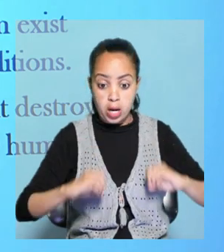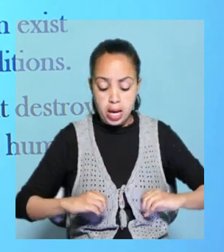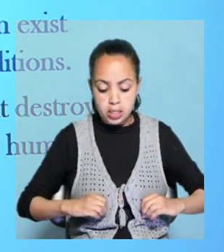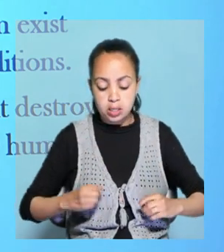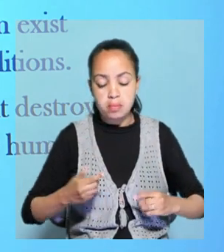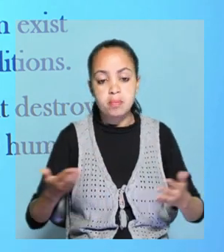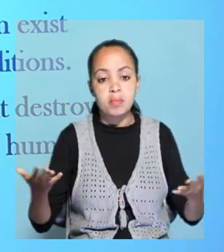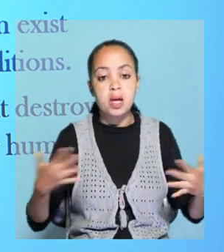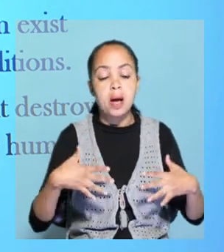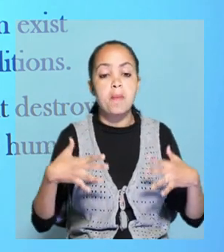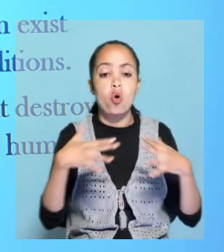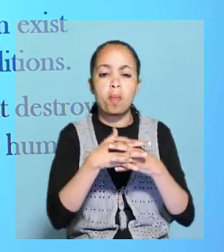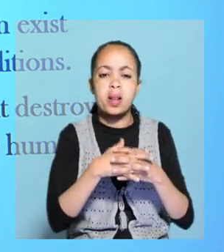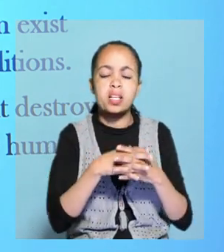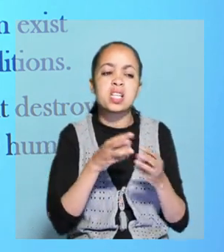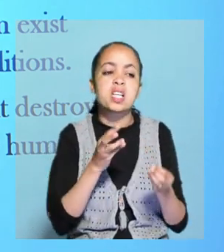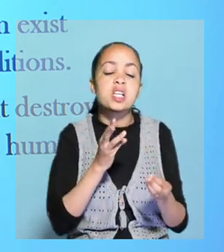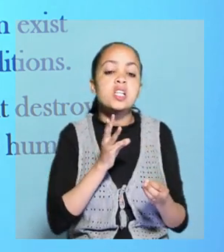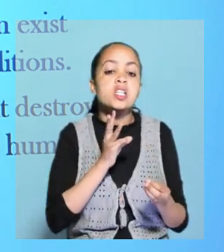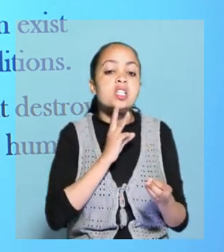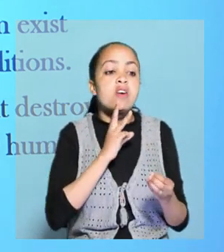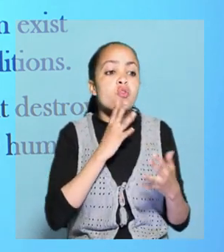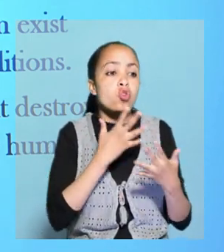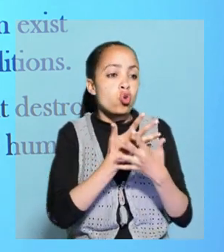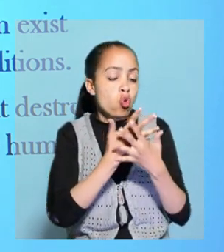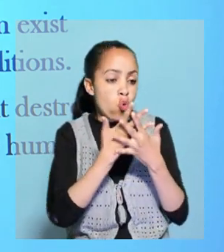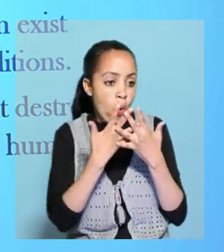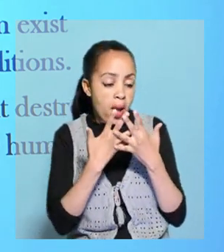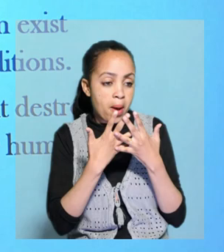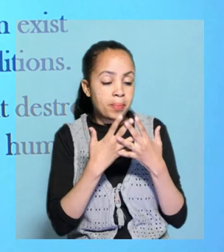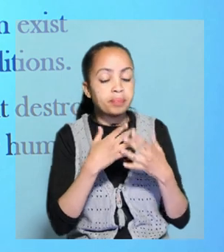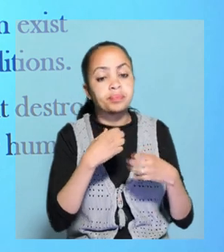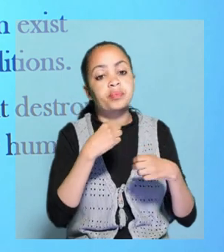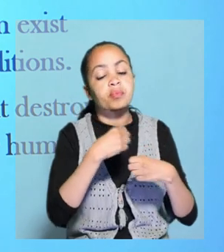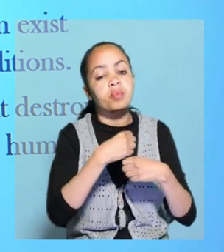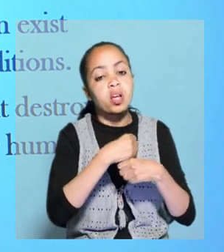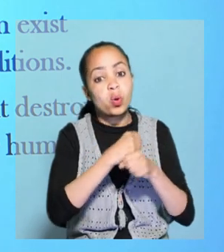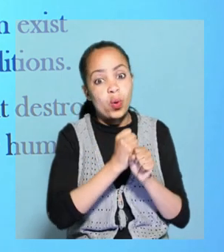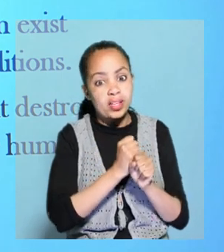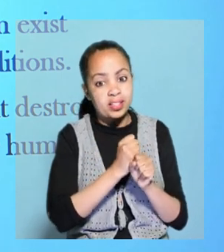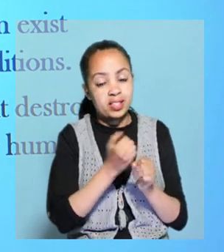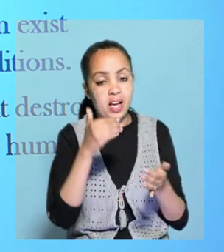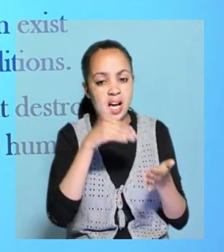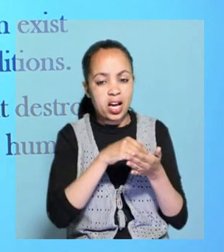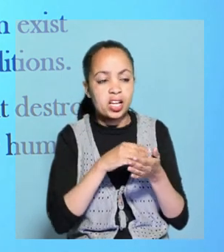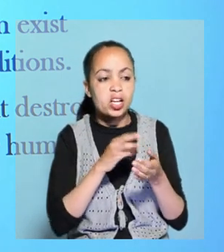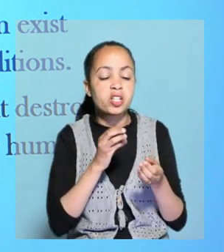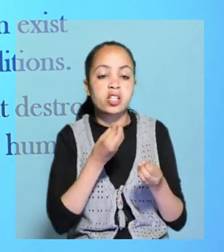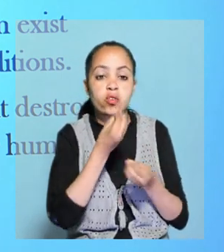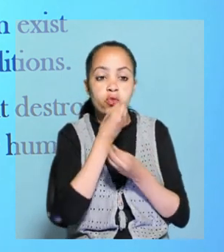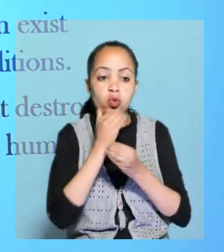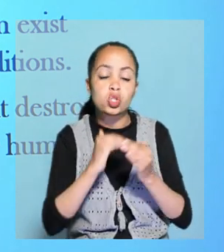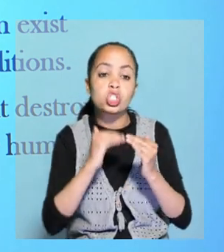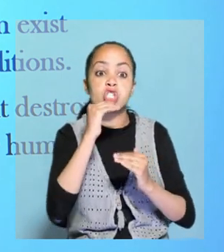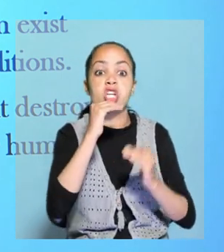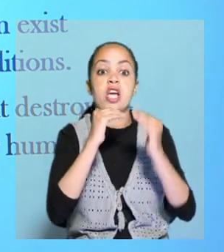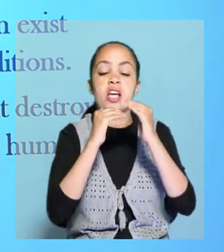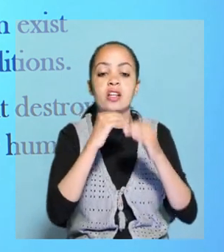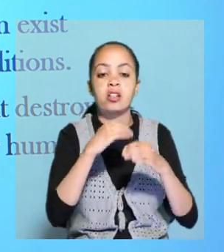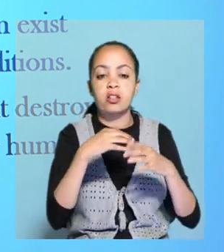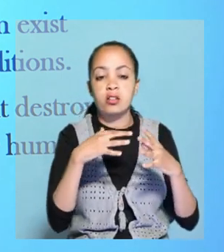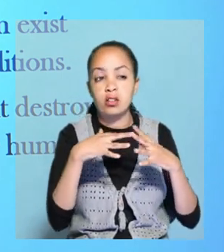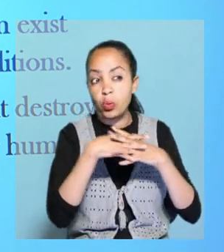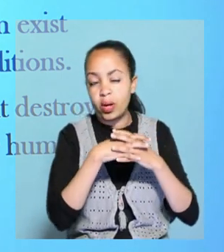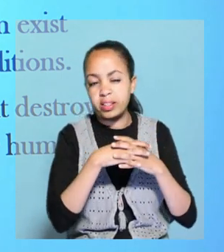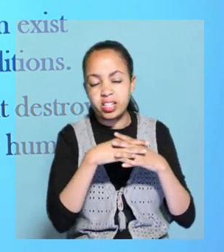complex. A food web become created. A food web become created again. Food chain become created here.